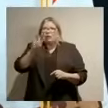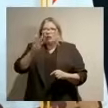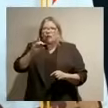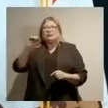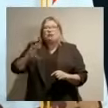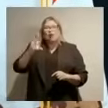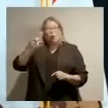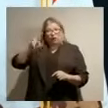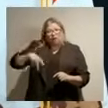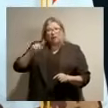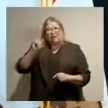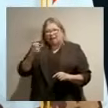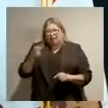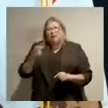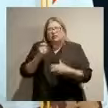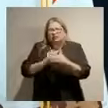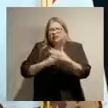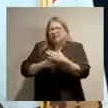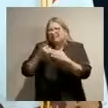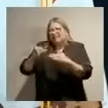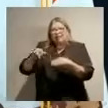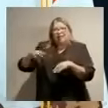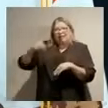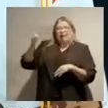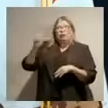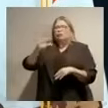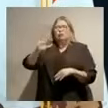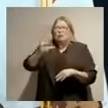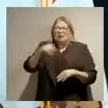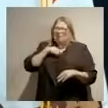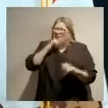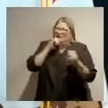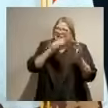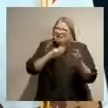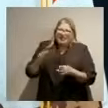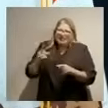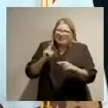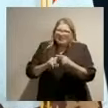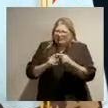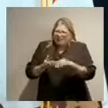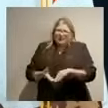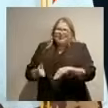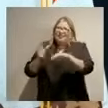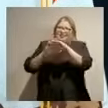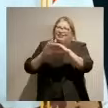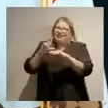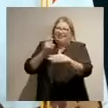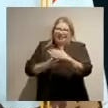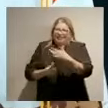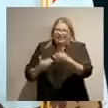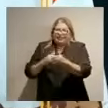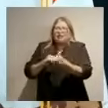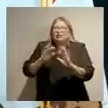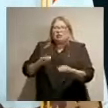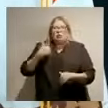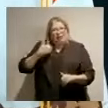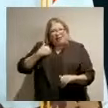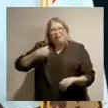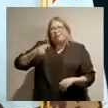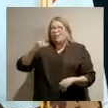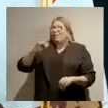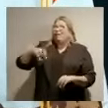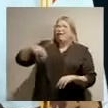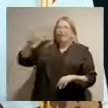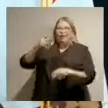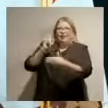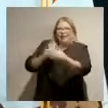depending on how you want to analyze it, in the country, no, I'm not prepared to increase taxes. We have among the highest tax rates